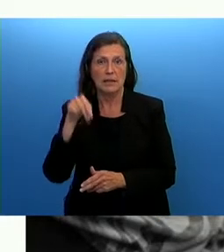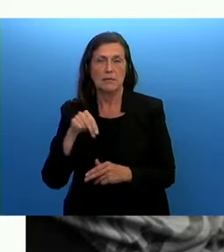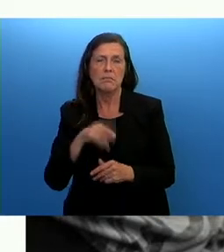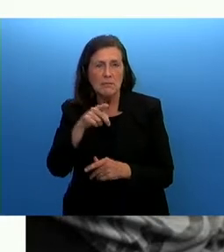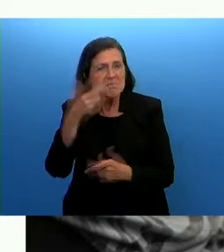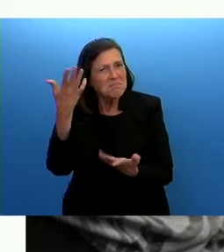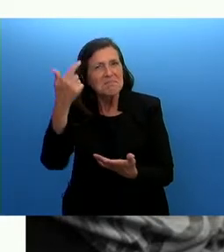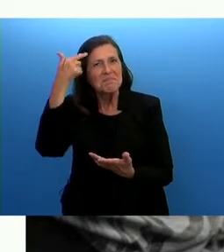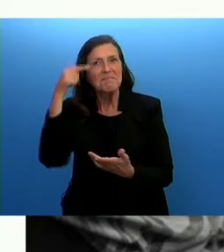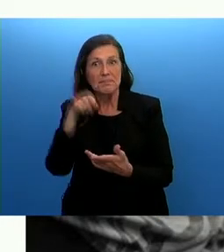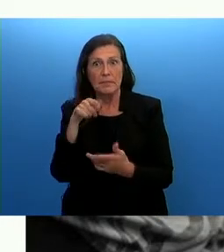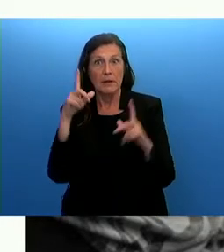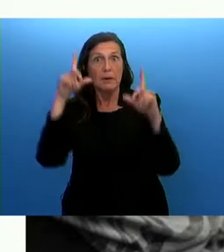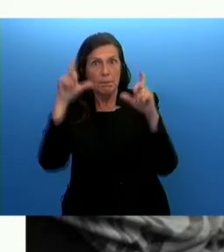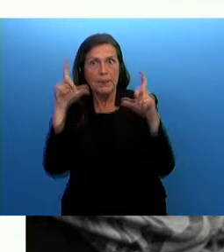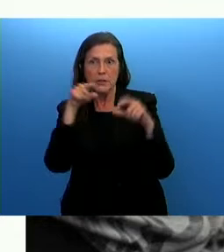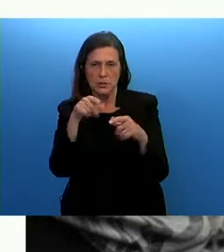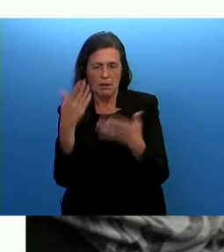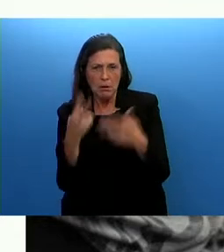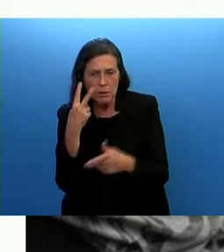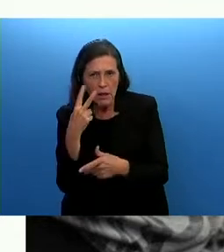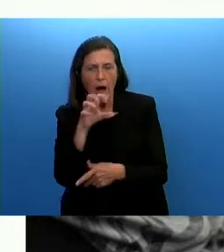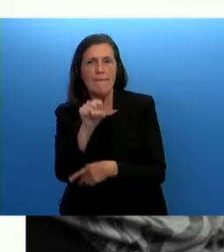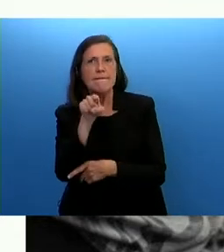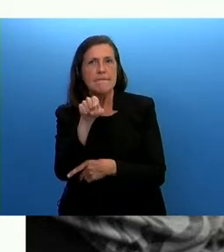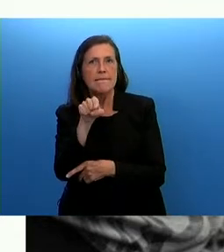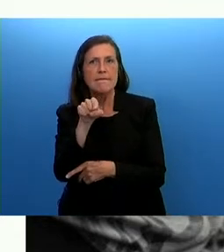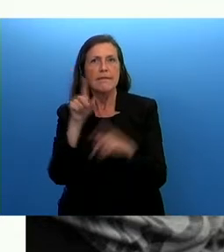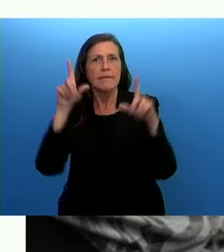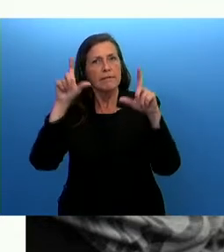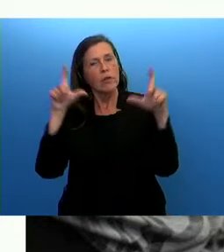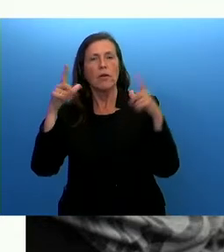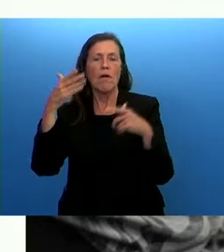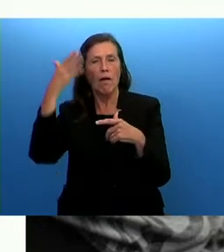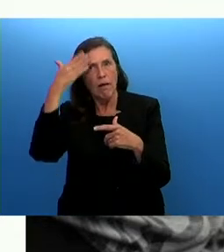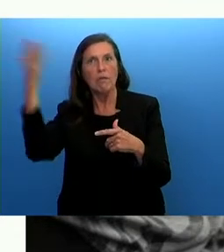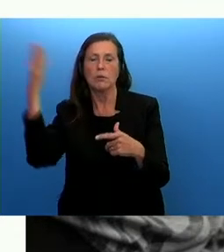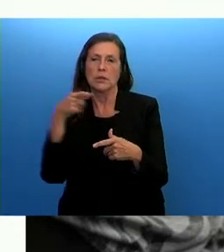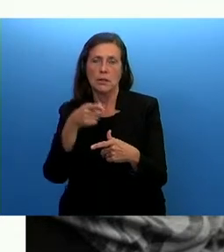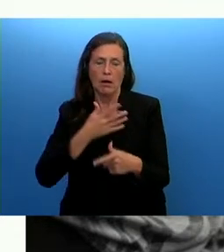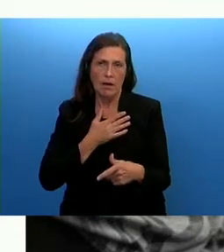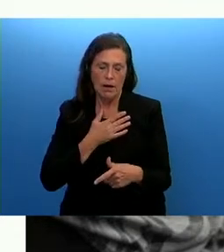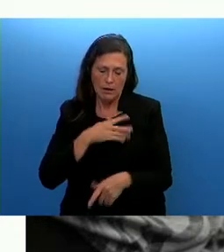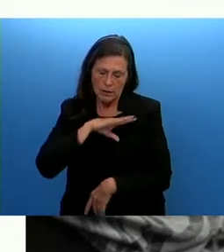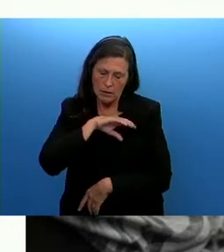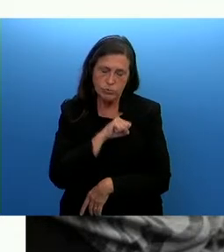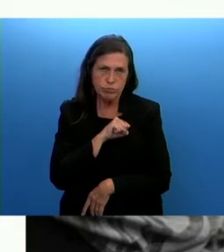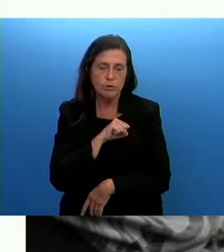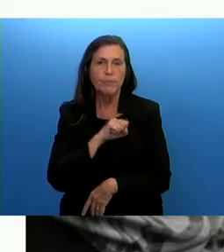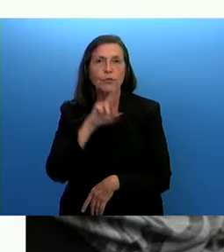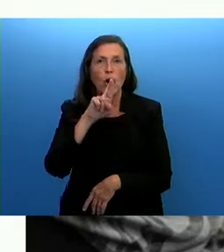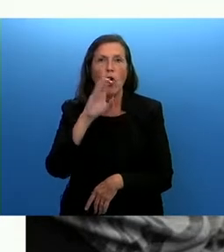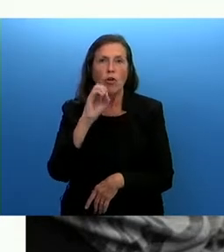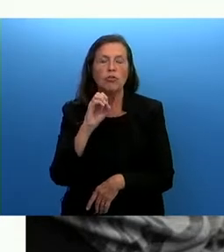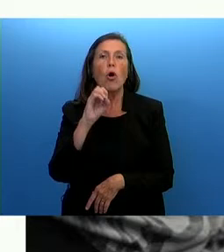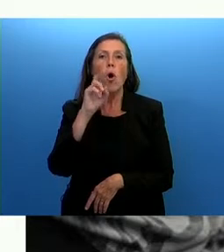seeing this picture. You may be quite familiar with it. It was, of course, the heartbreaking image of Rohingya refugees